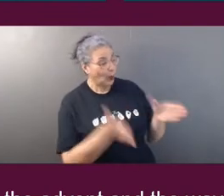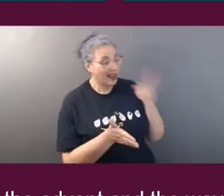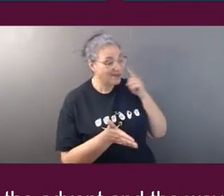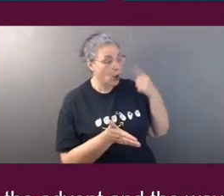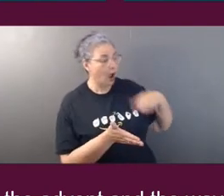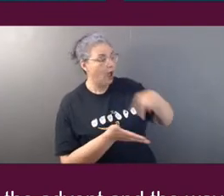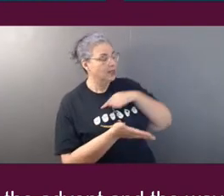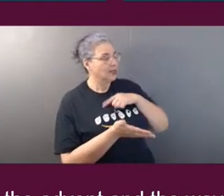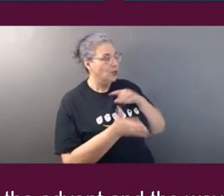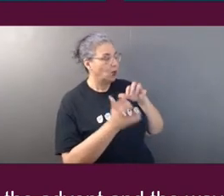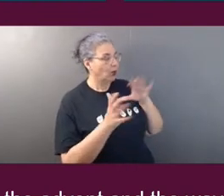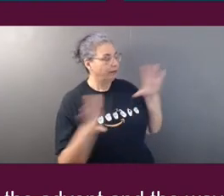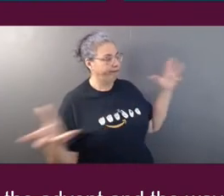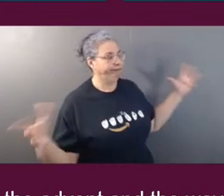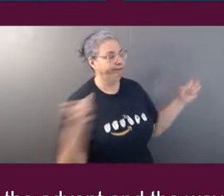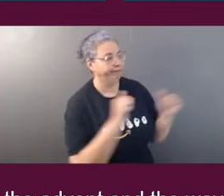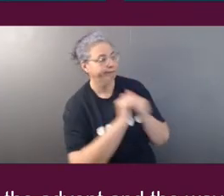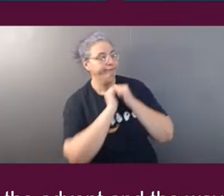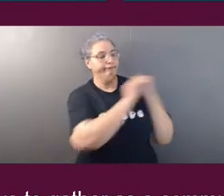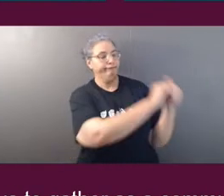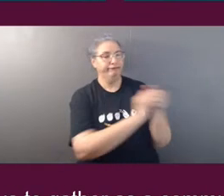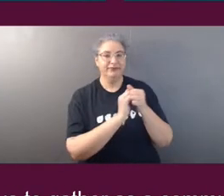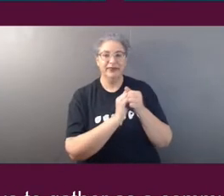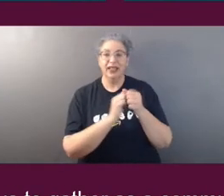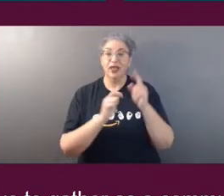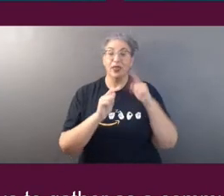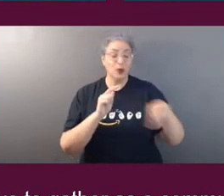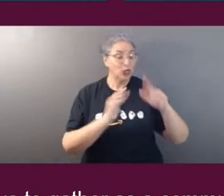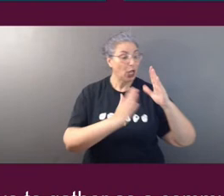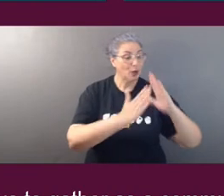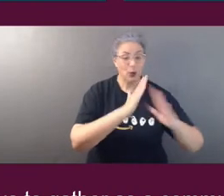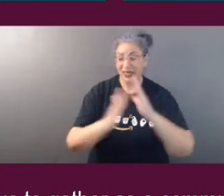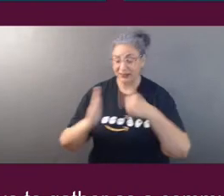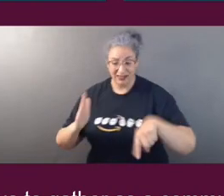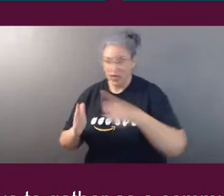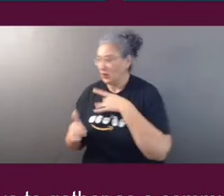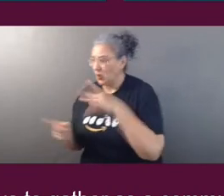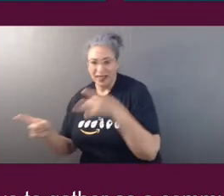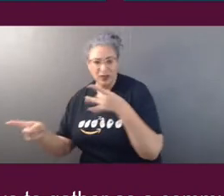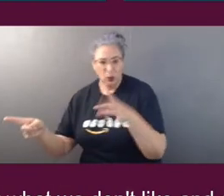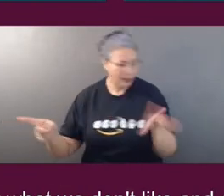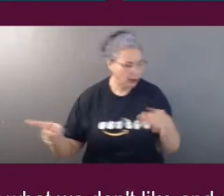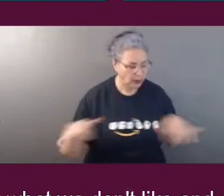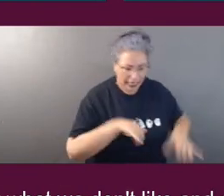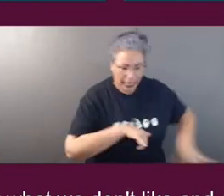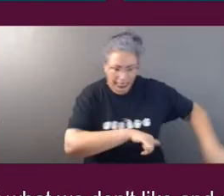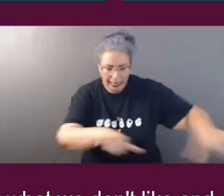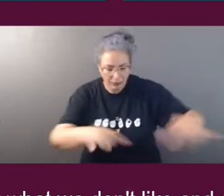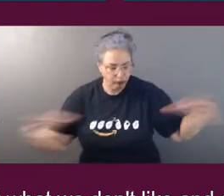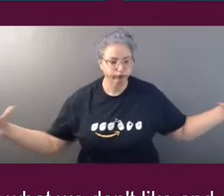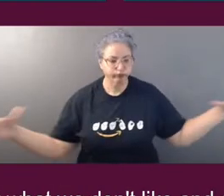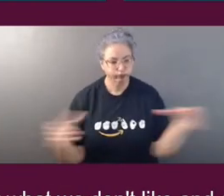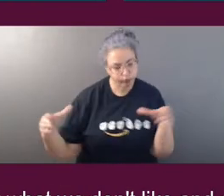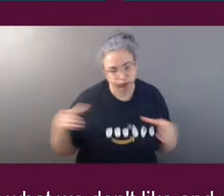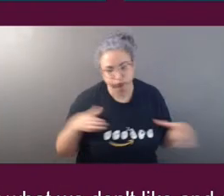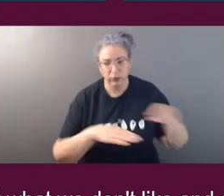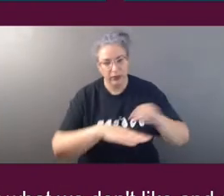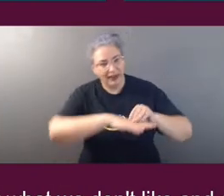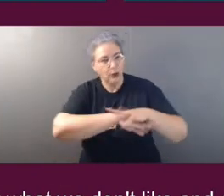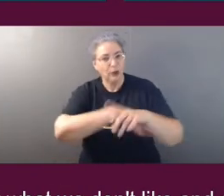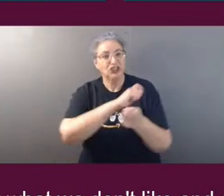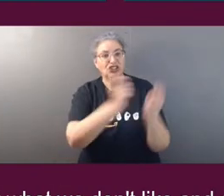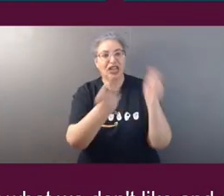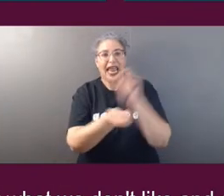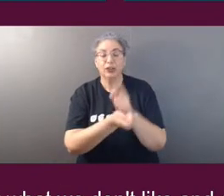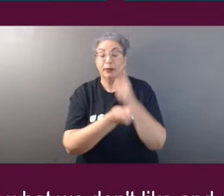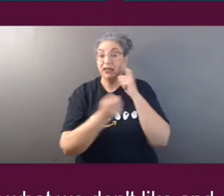way for us to gather as a community or as various communities and call out what we don't like and actually see change happen, because